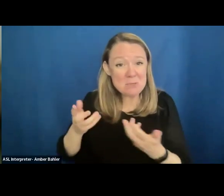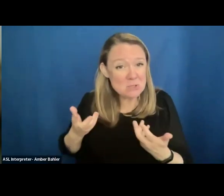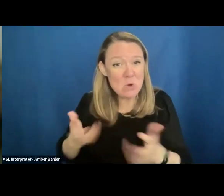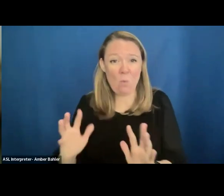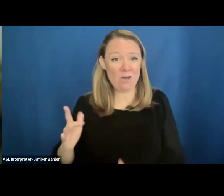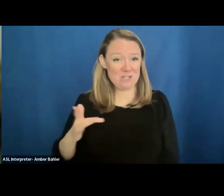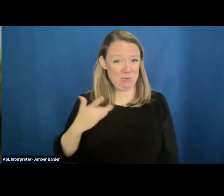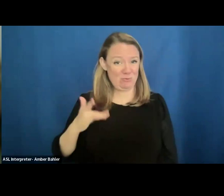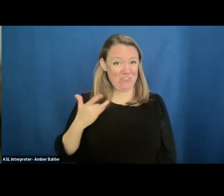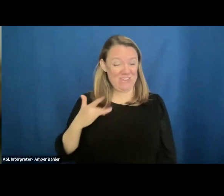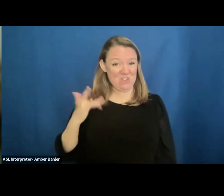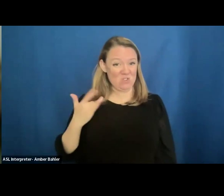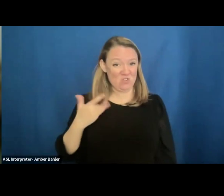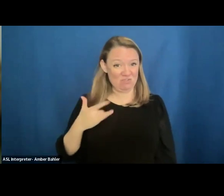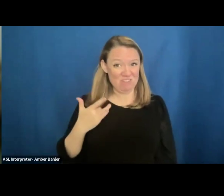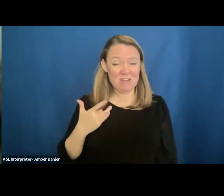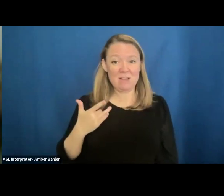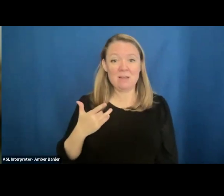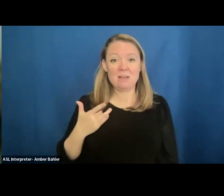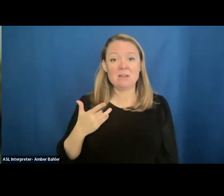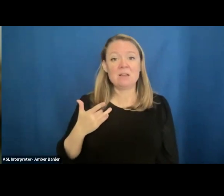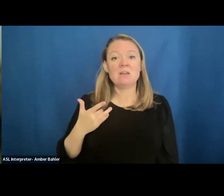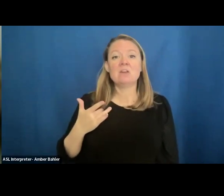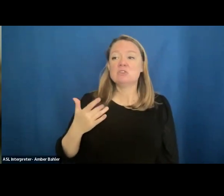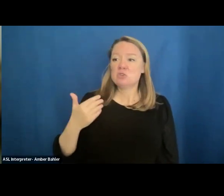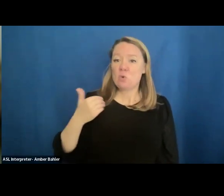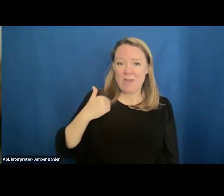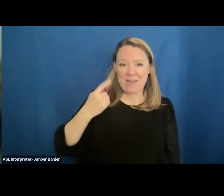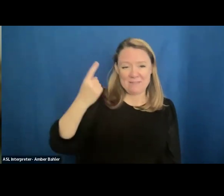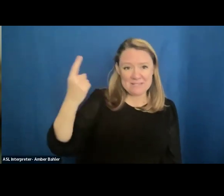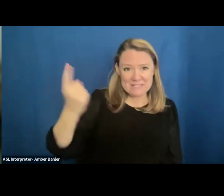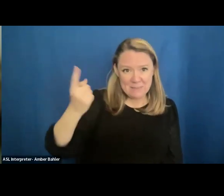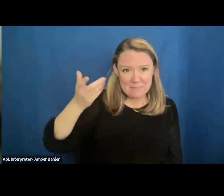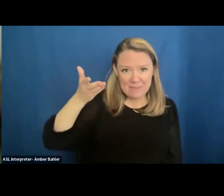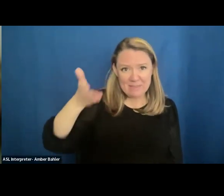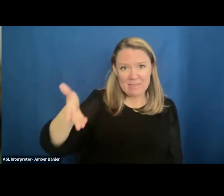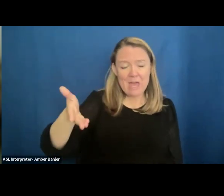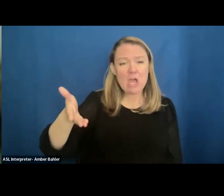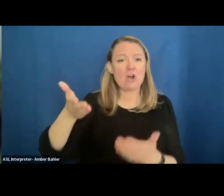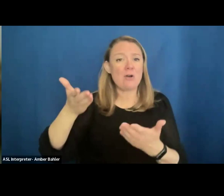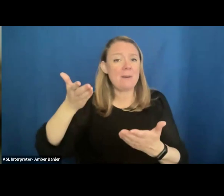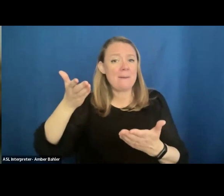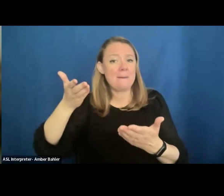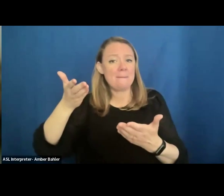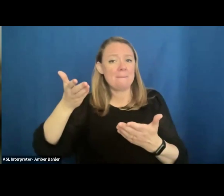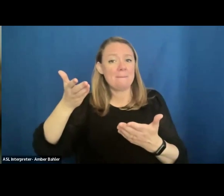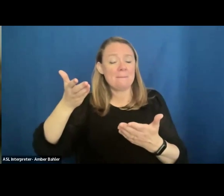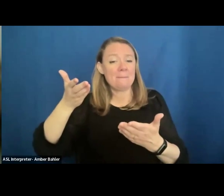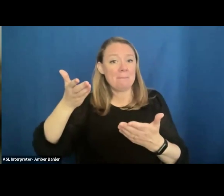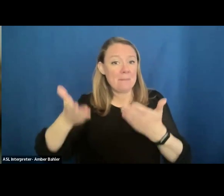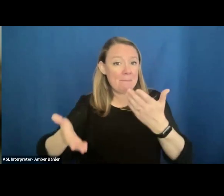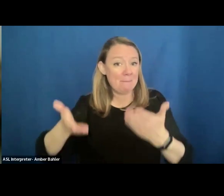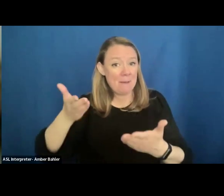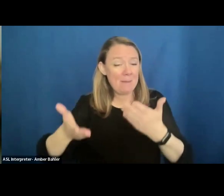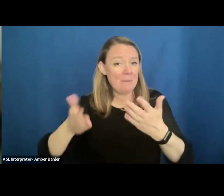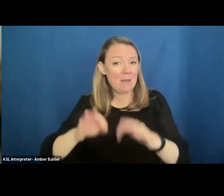there is something that could be helpful to look at there about this kind of perceived and actual lack of cultural